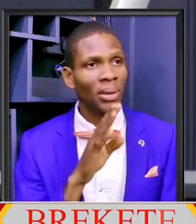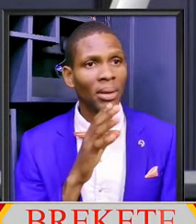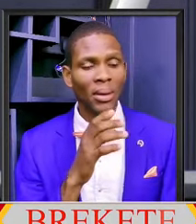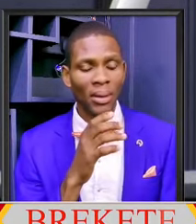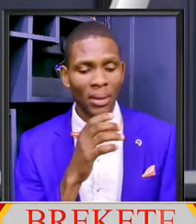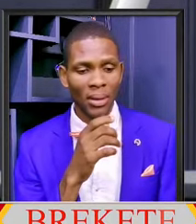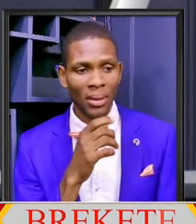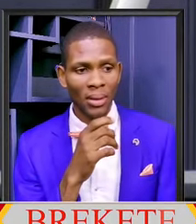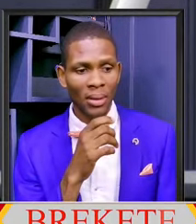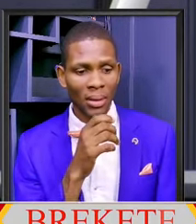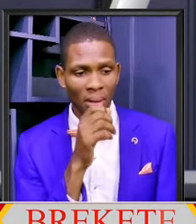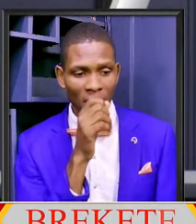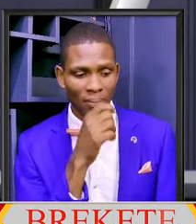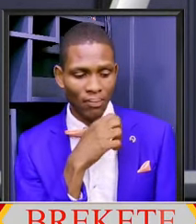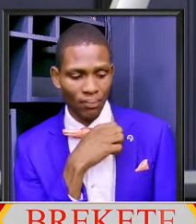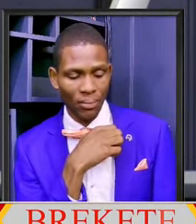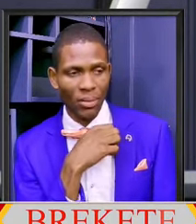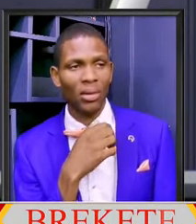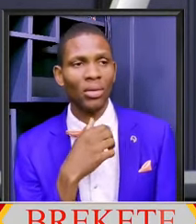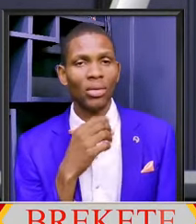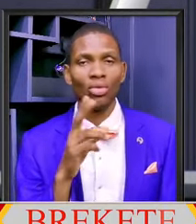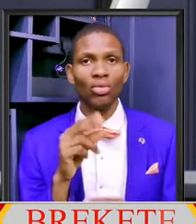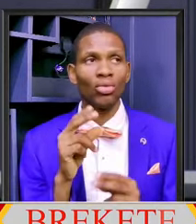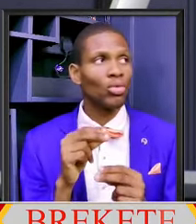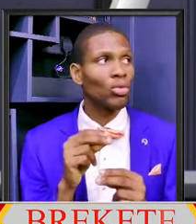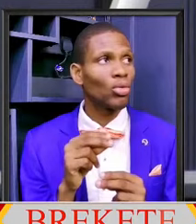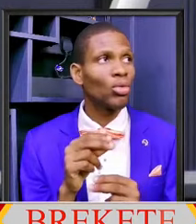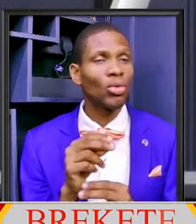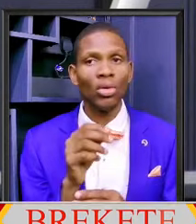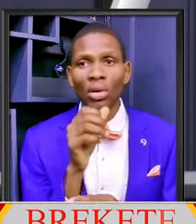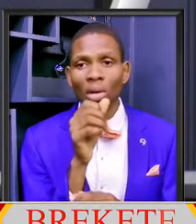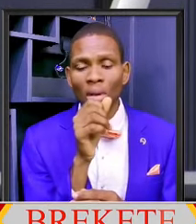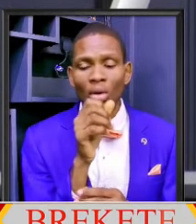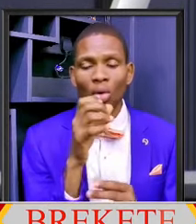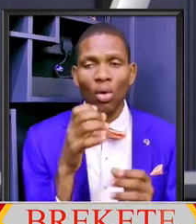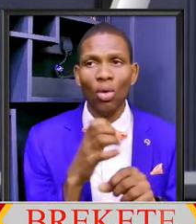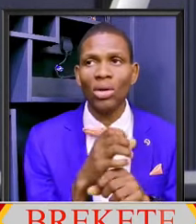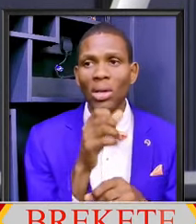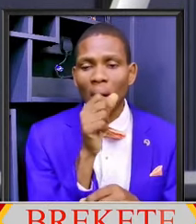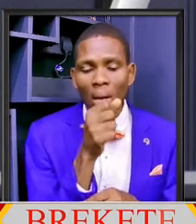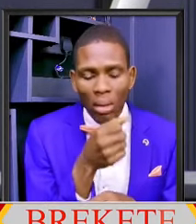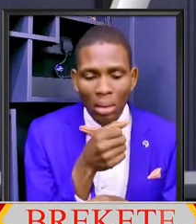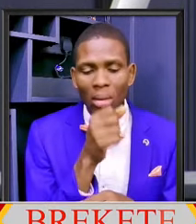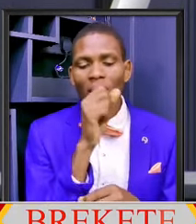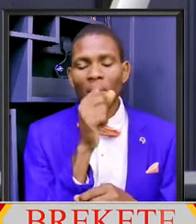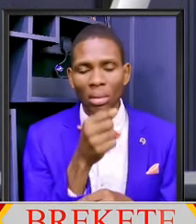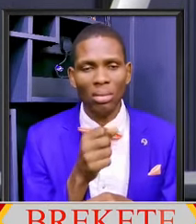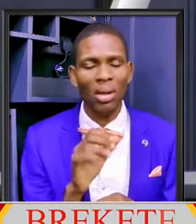the microphone properly. This our local behavior done too much.